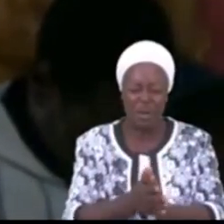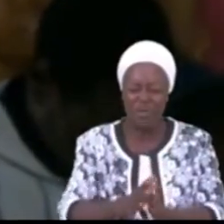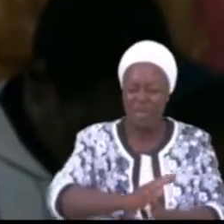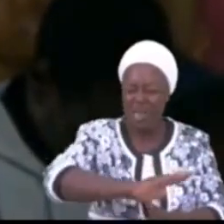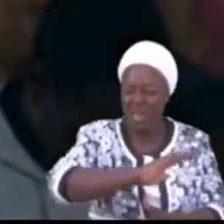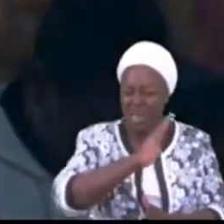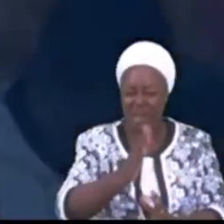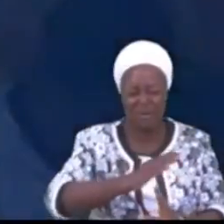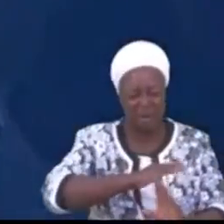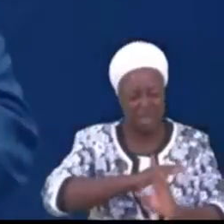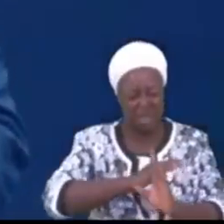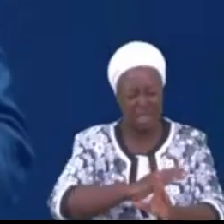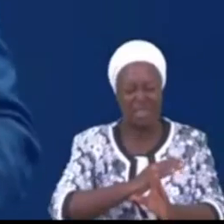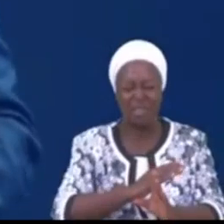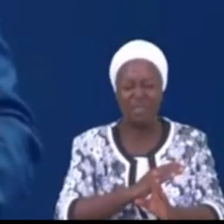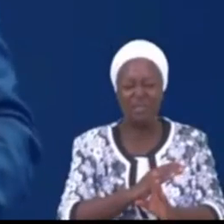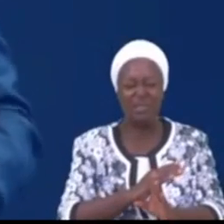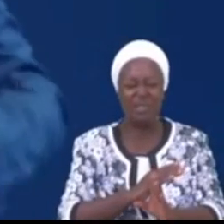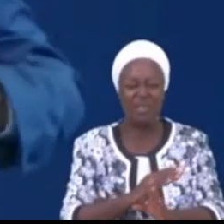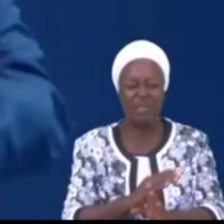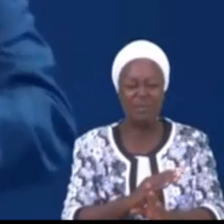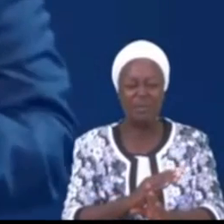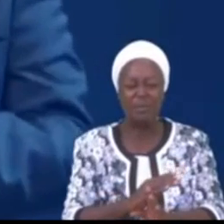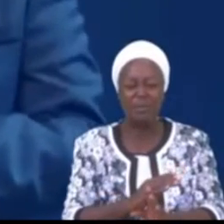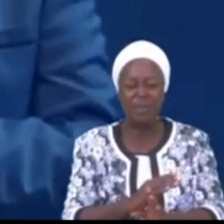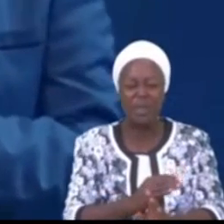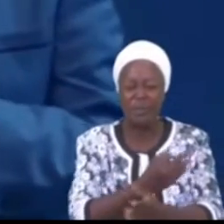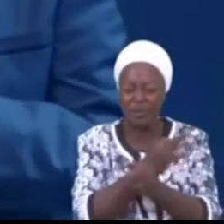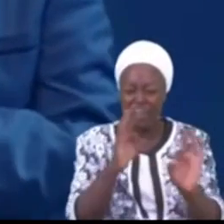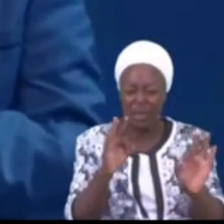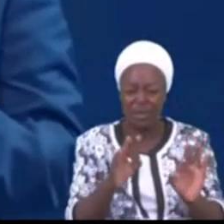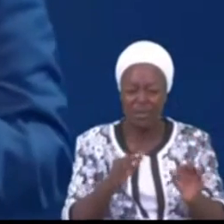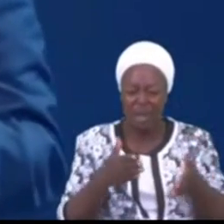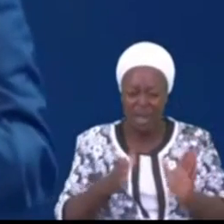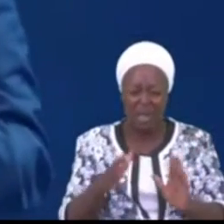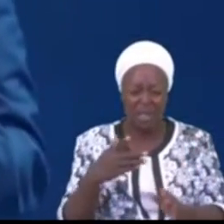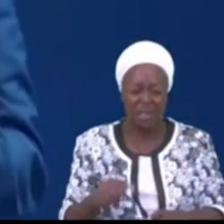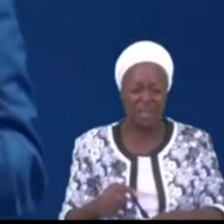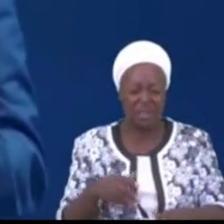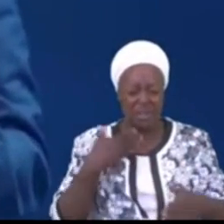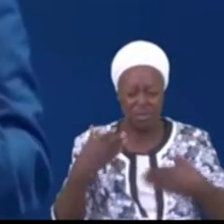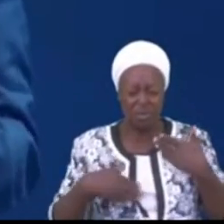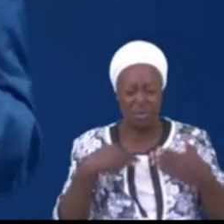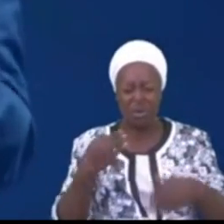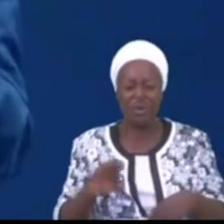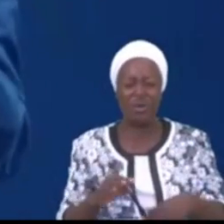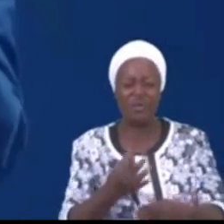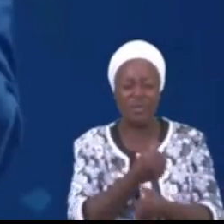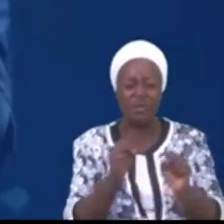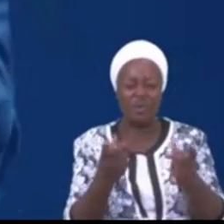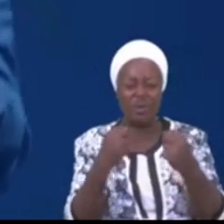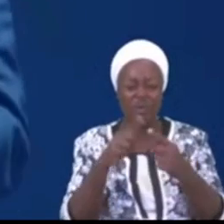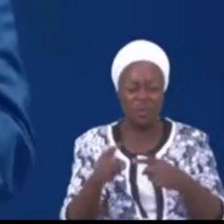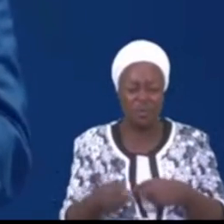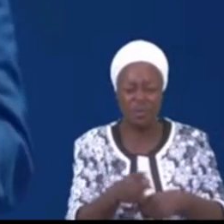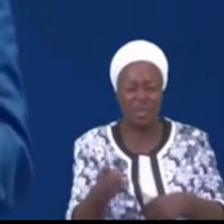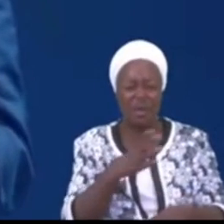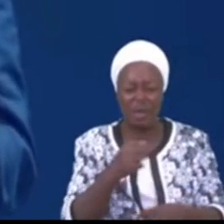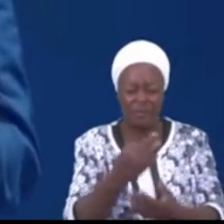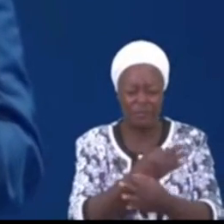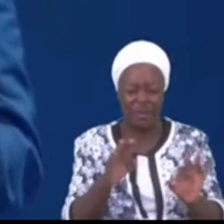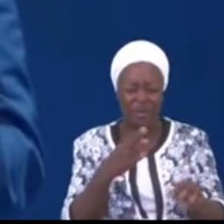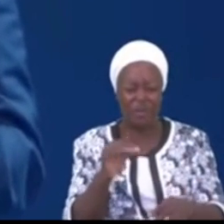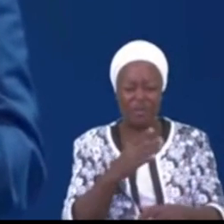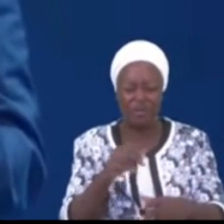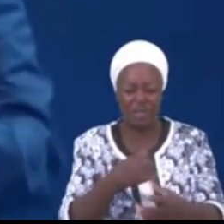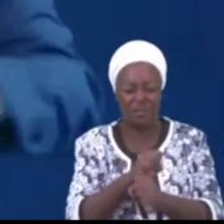interminable emancipation. Let the joy of salvation come to them. And the freedom of salvation